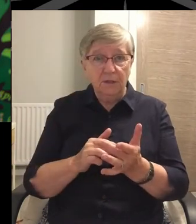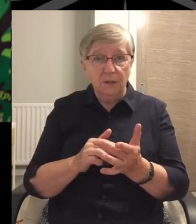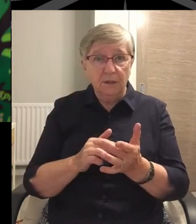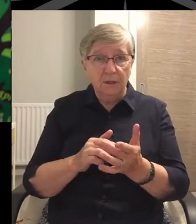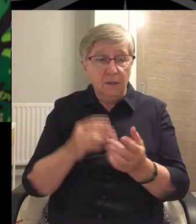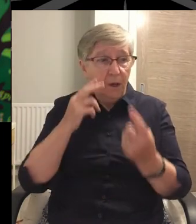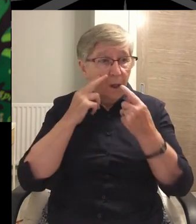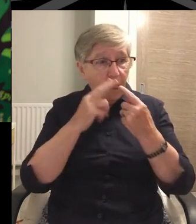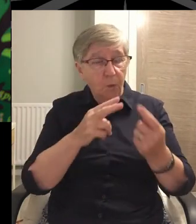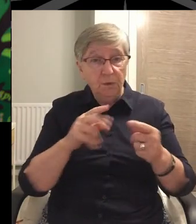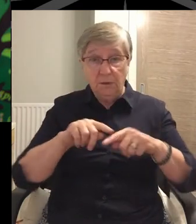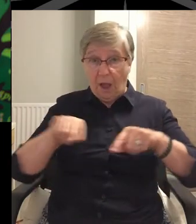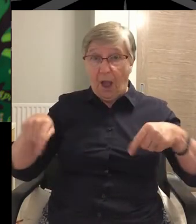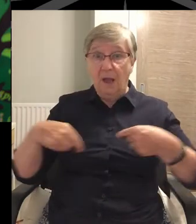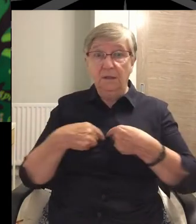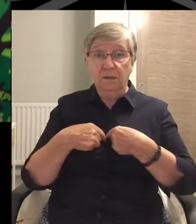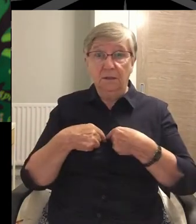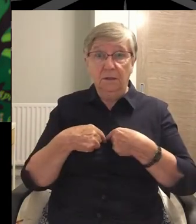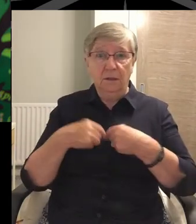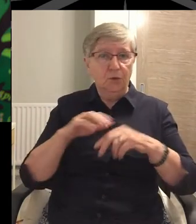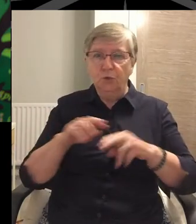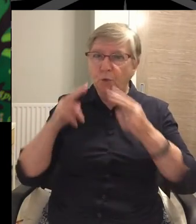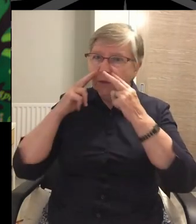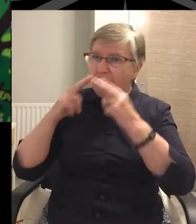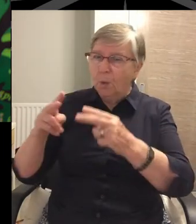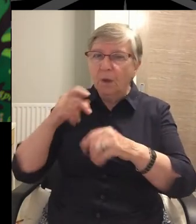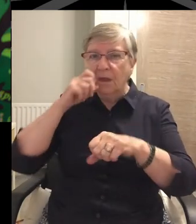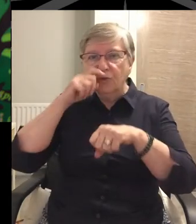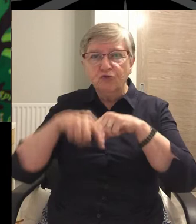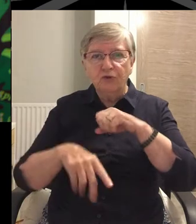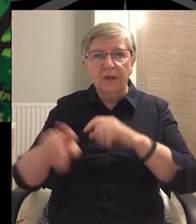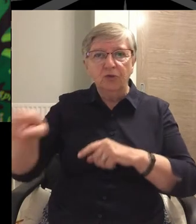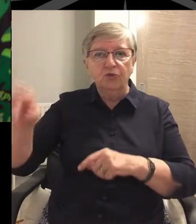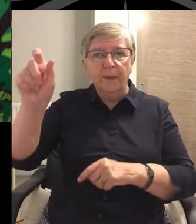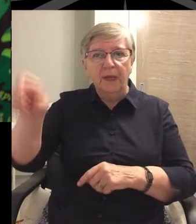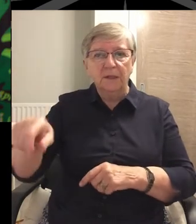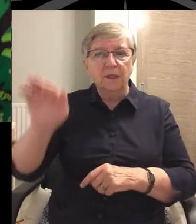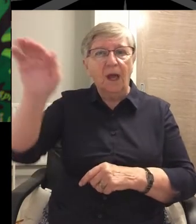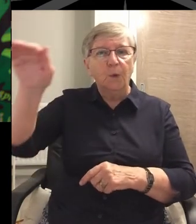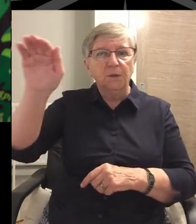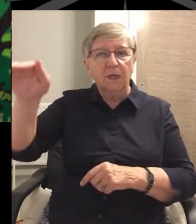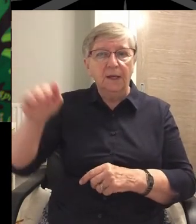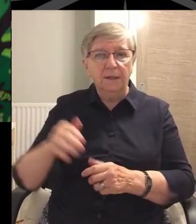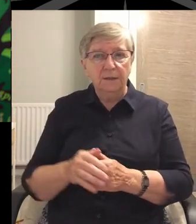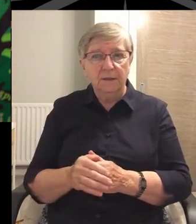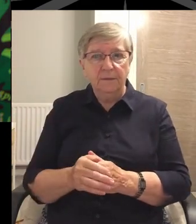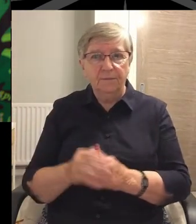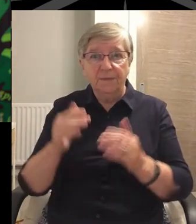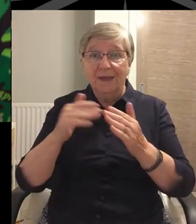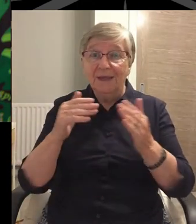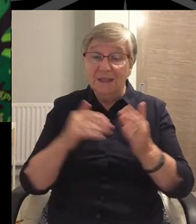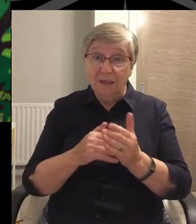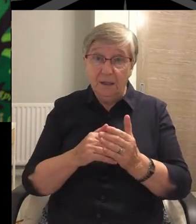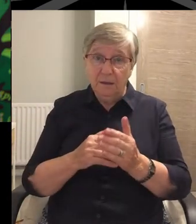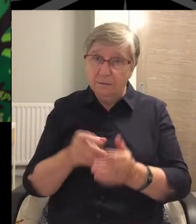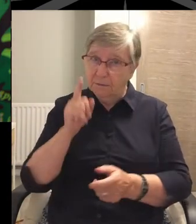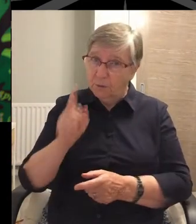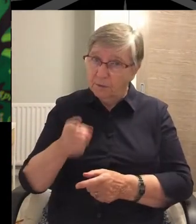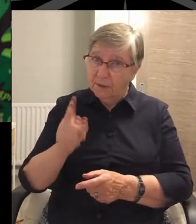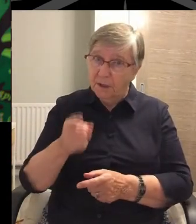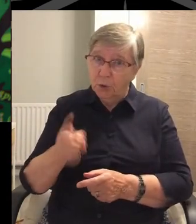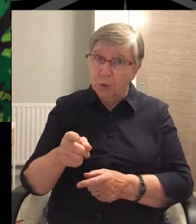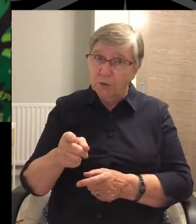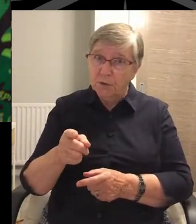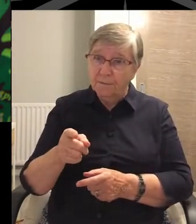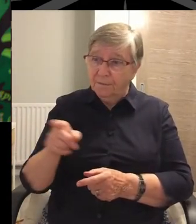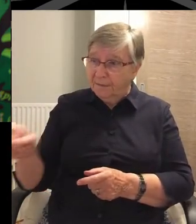of us rather than welcoming the stranger and those left out. Ezekiel